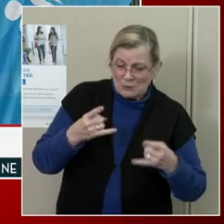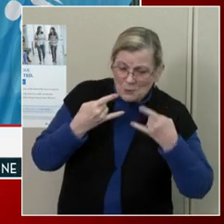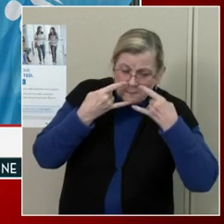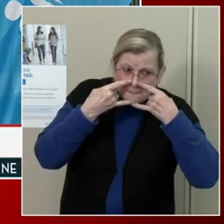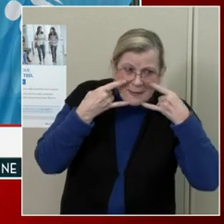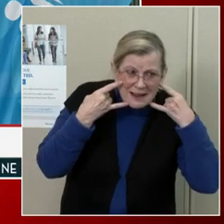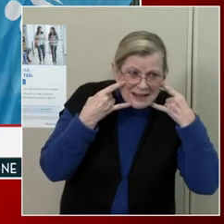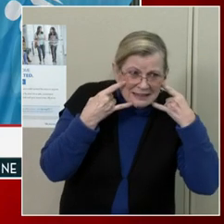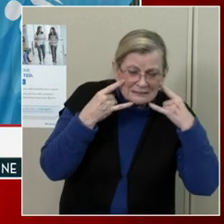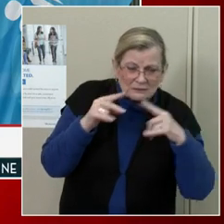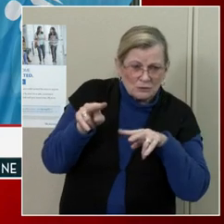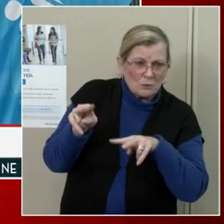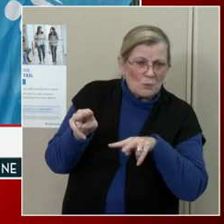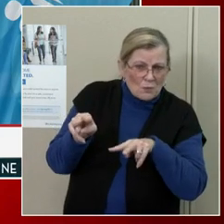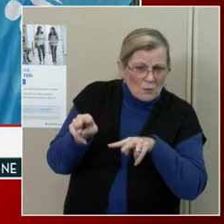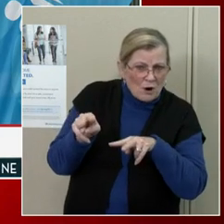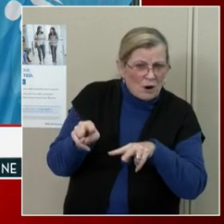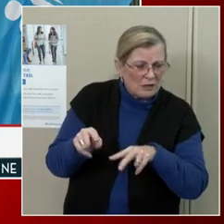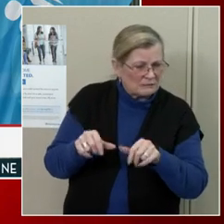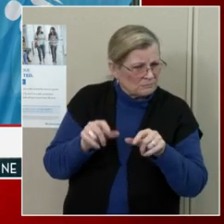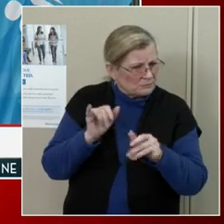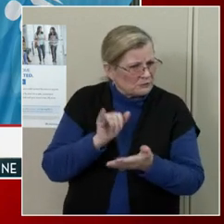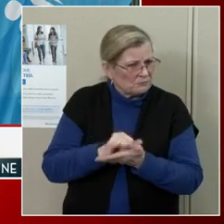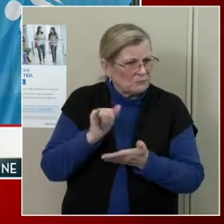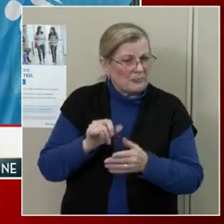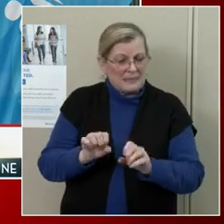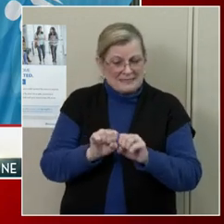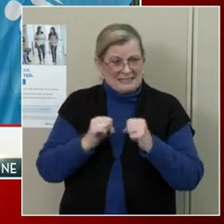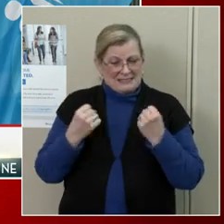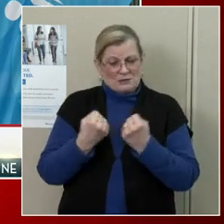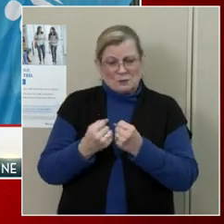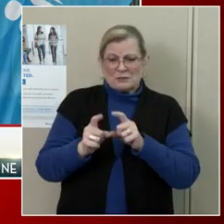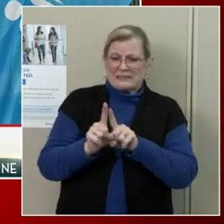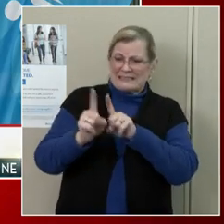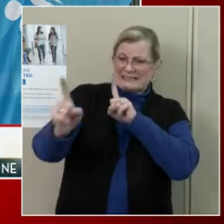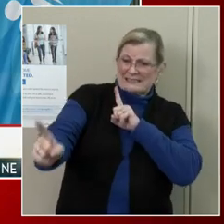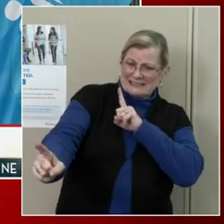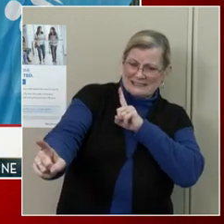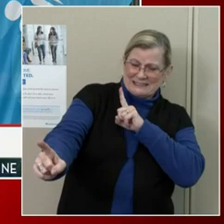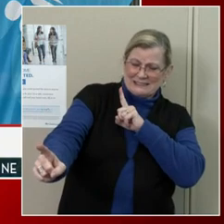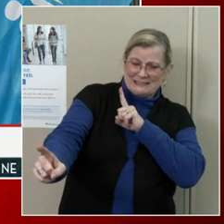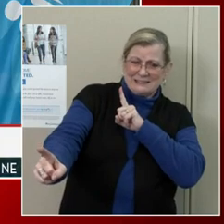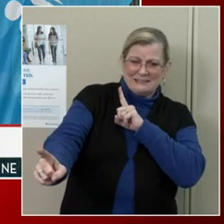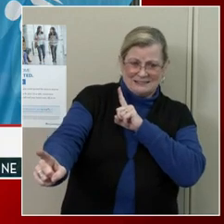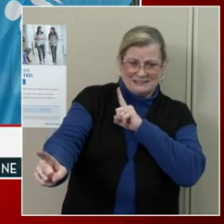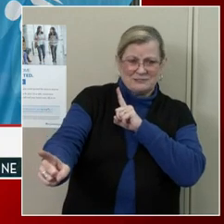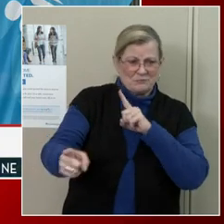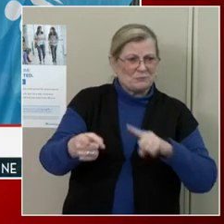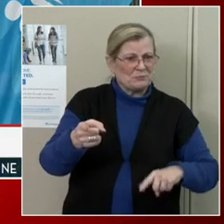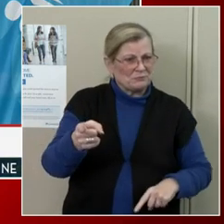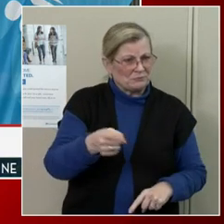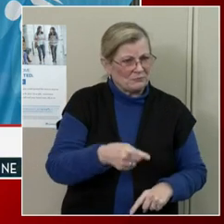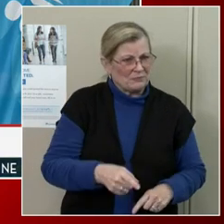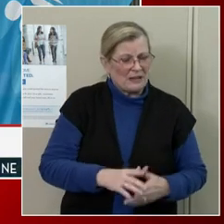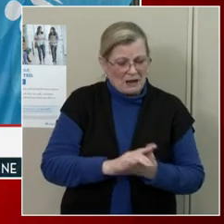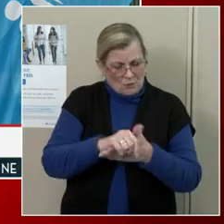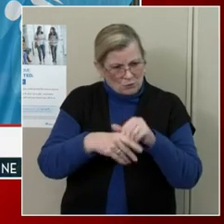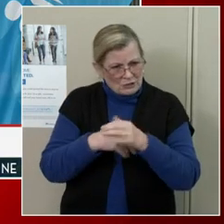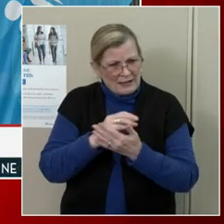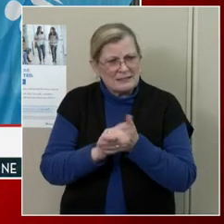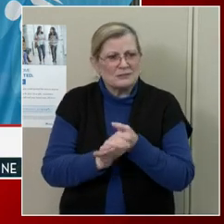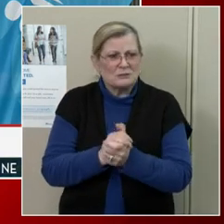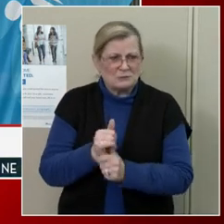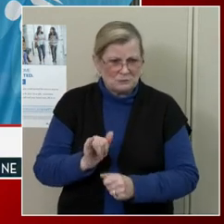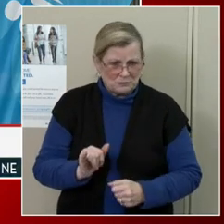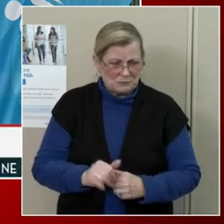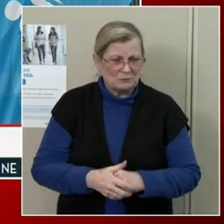social distancing, and avoiding large gatherings and washing our hands. We know that the holidays are going to be